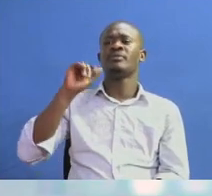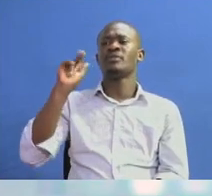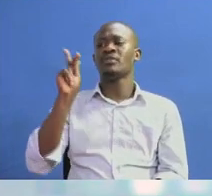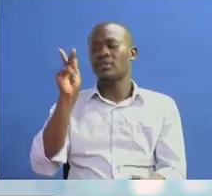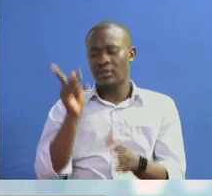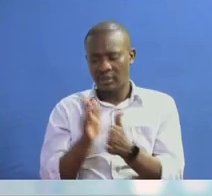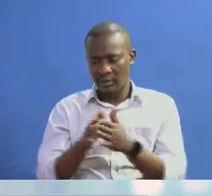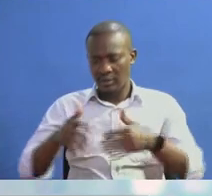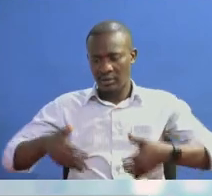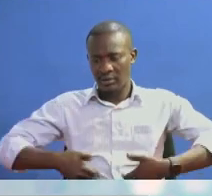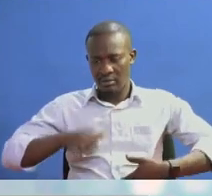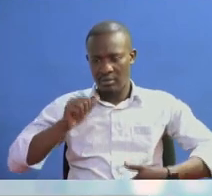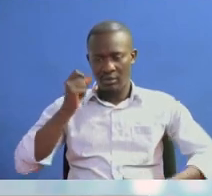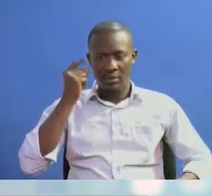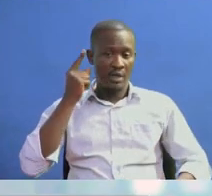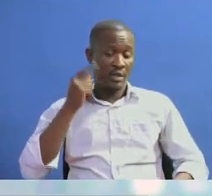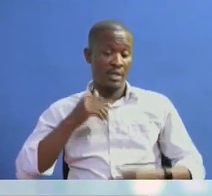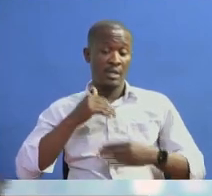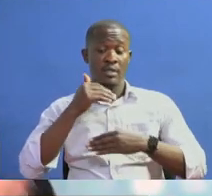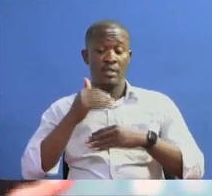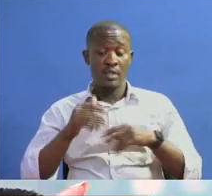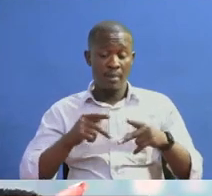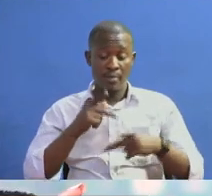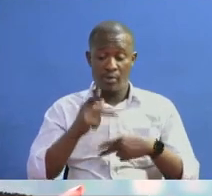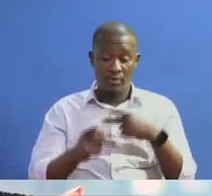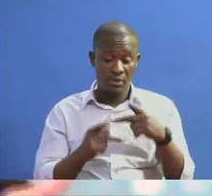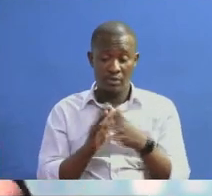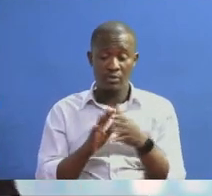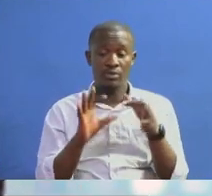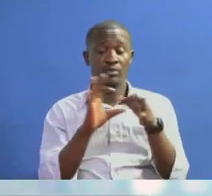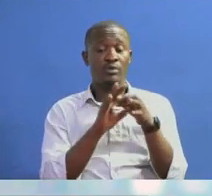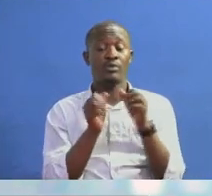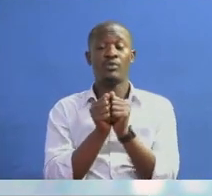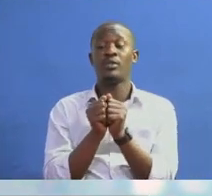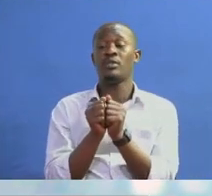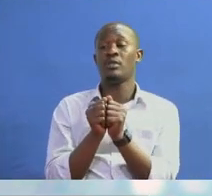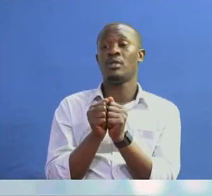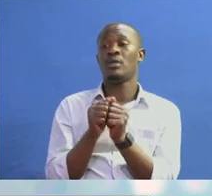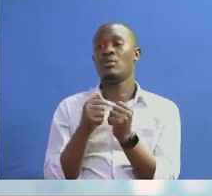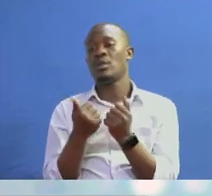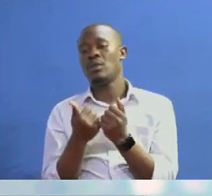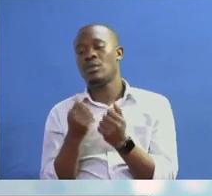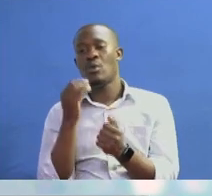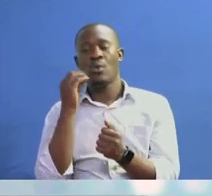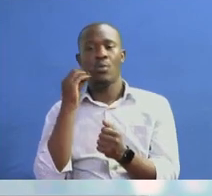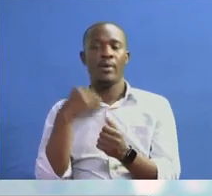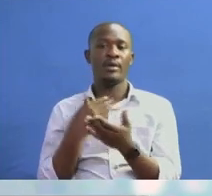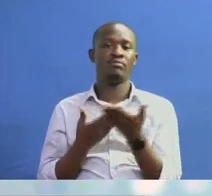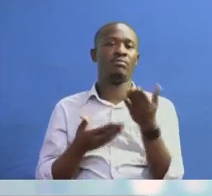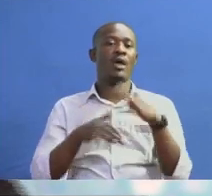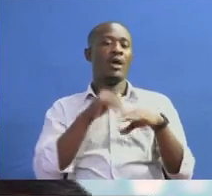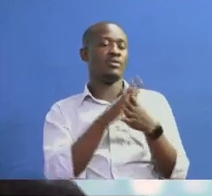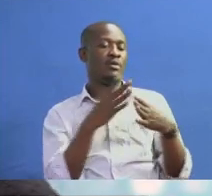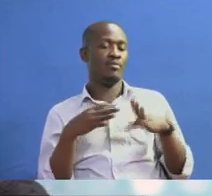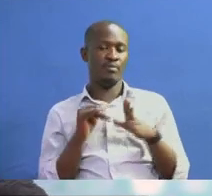young people, we should understand the process of like partnership with domestic and foreign individual.